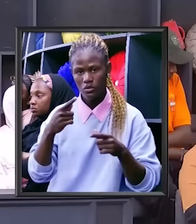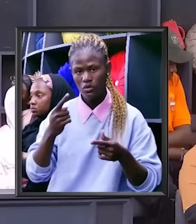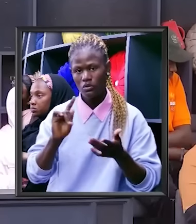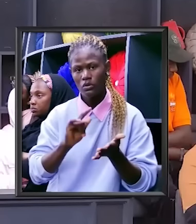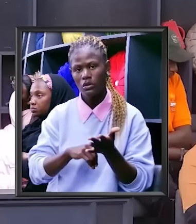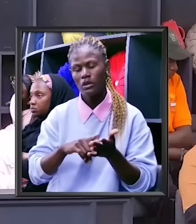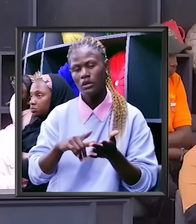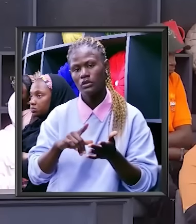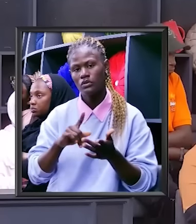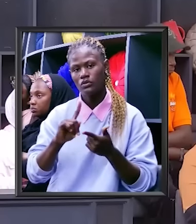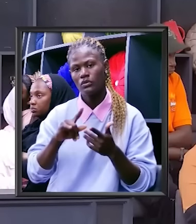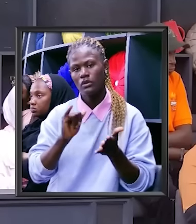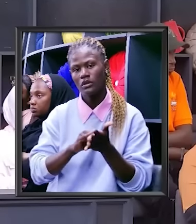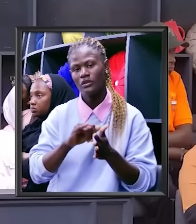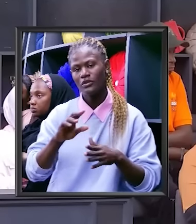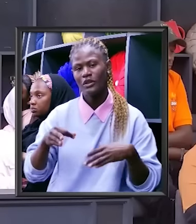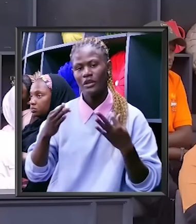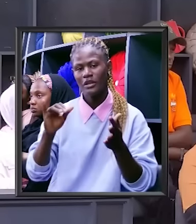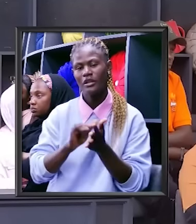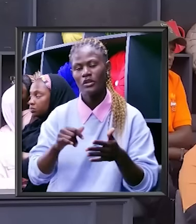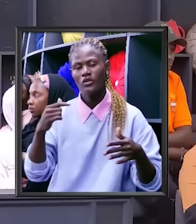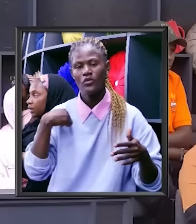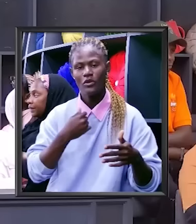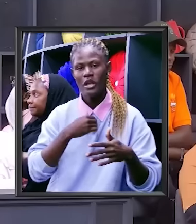engage CBN, Servicom,